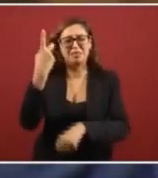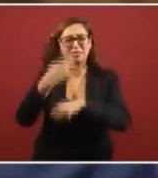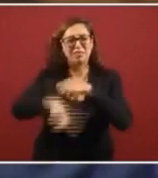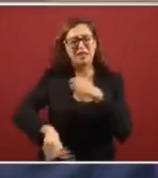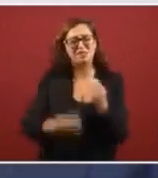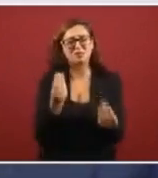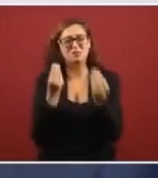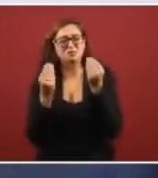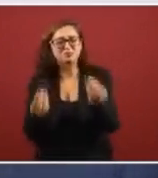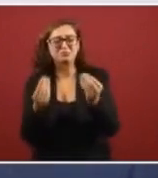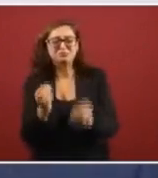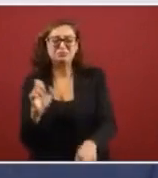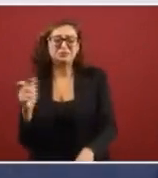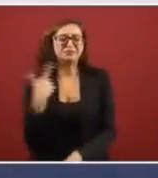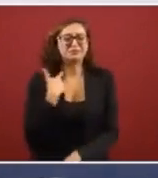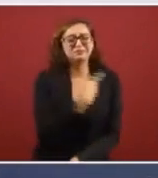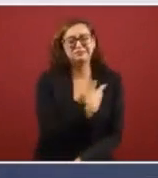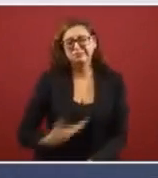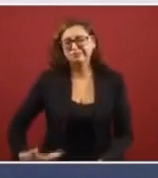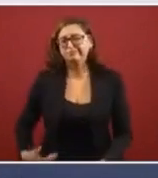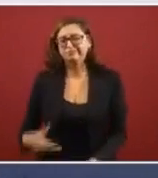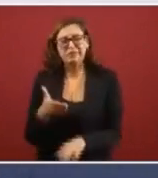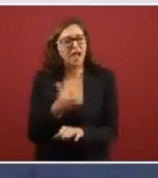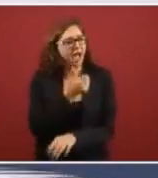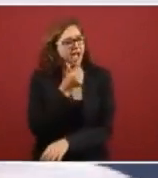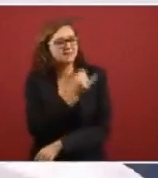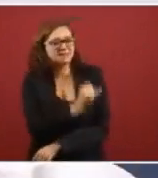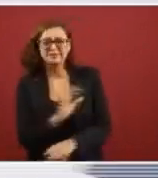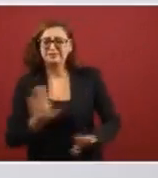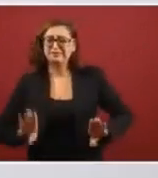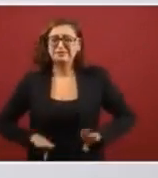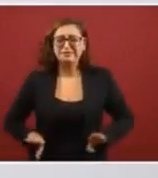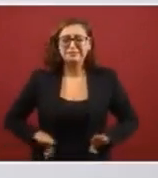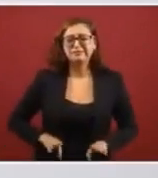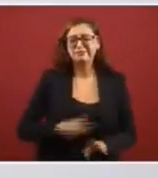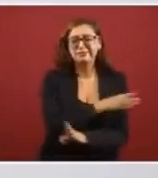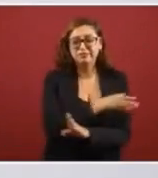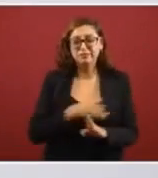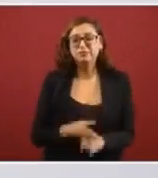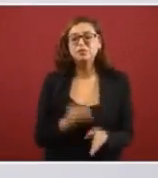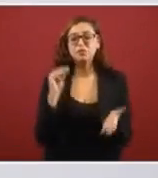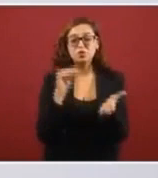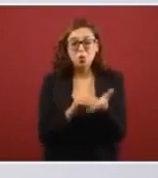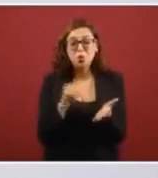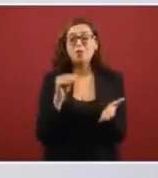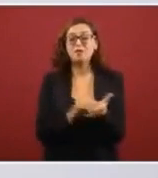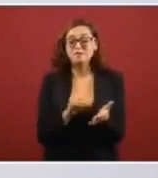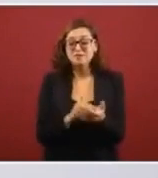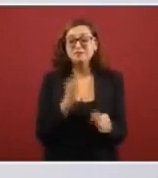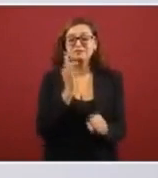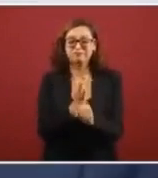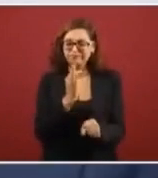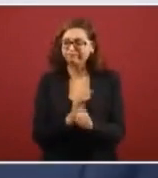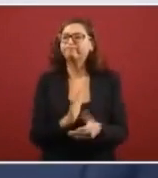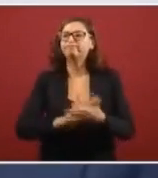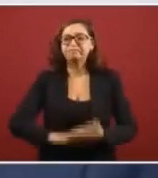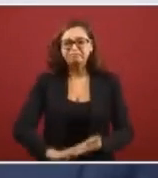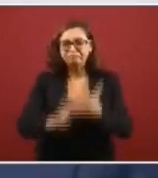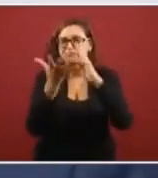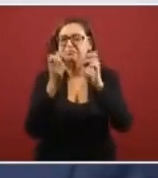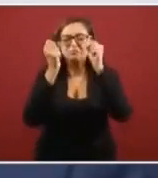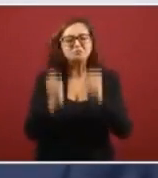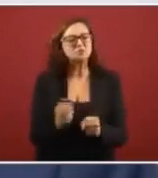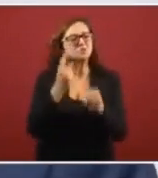damage to the social fabric and we're still suffering from insecurity and violence and